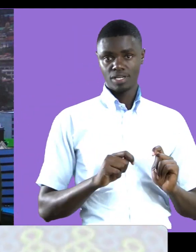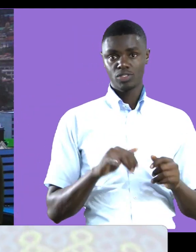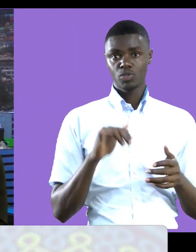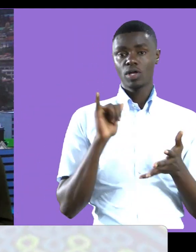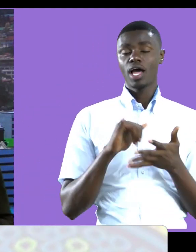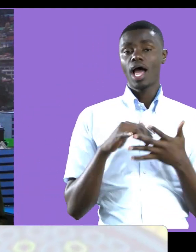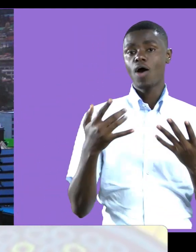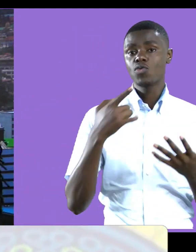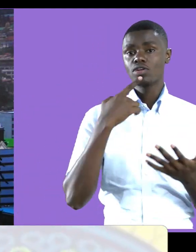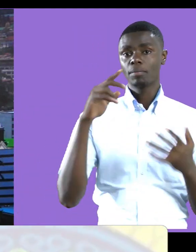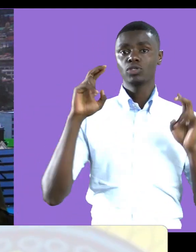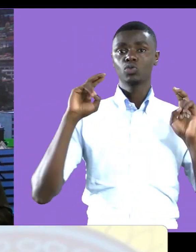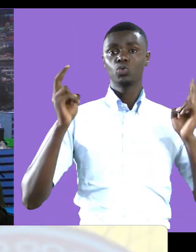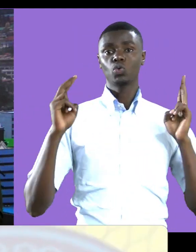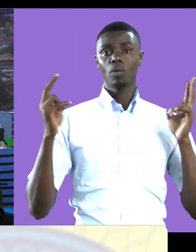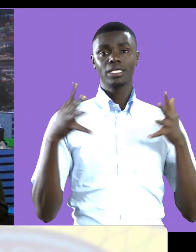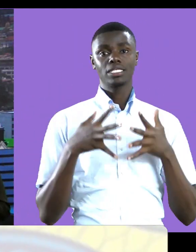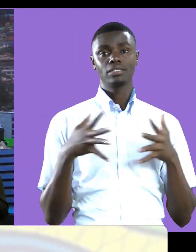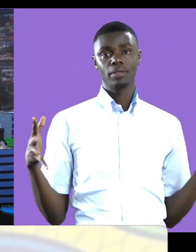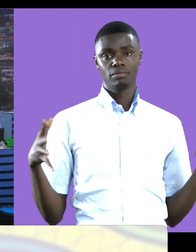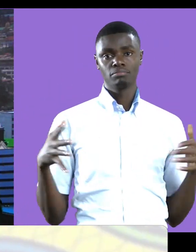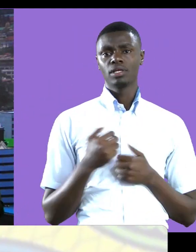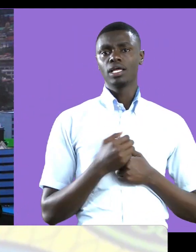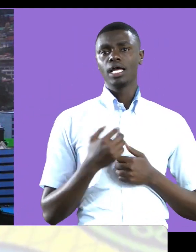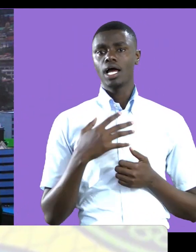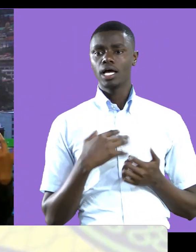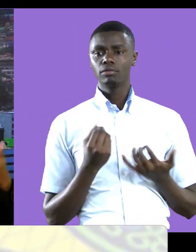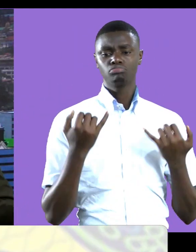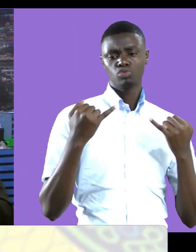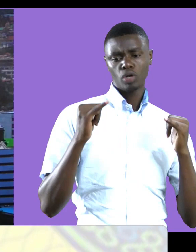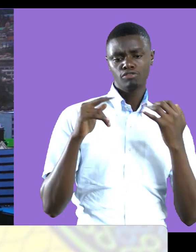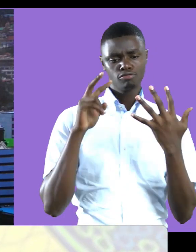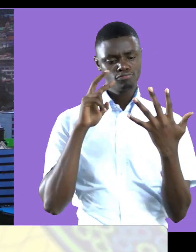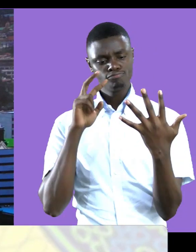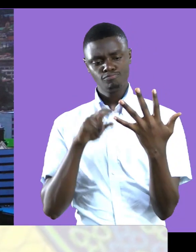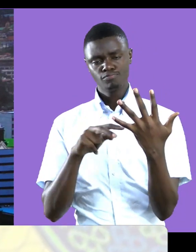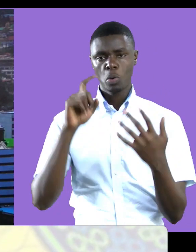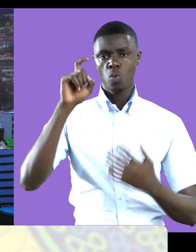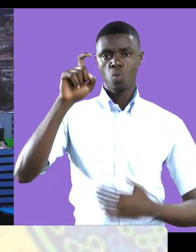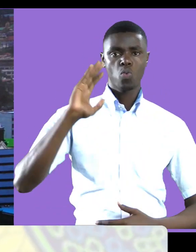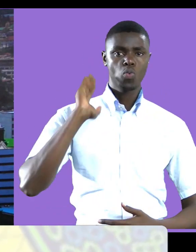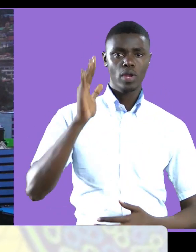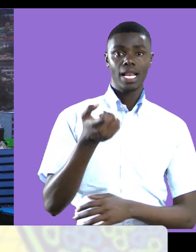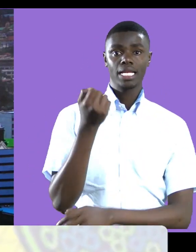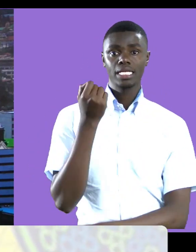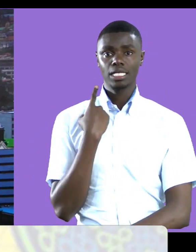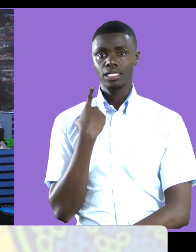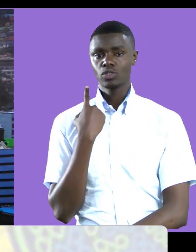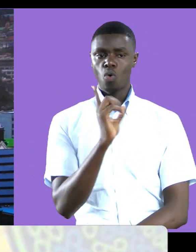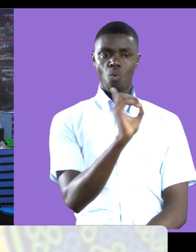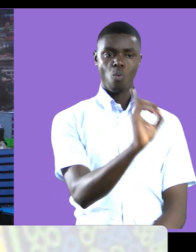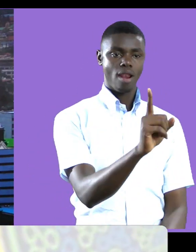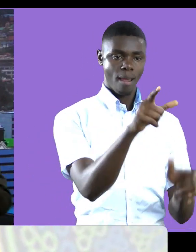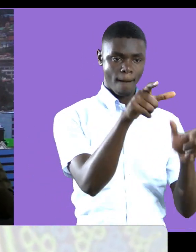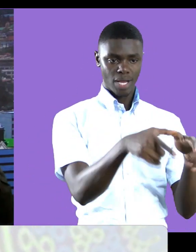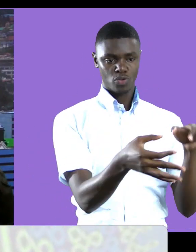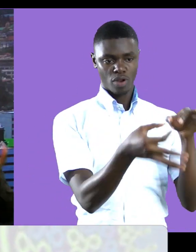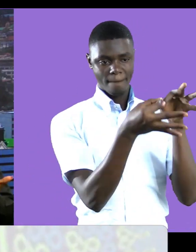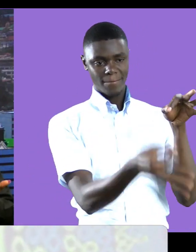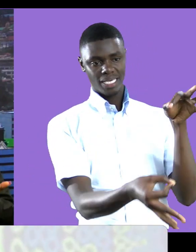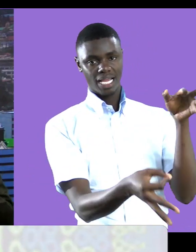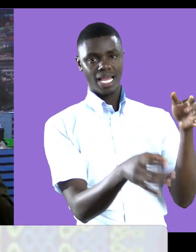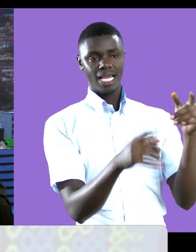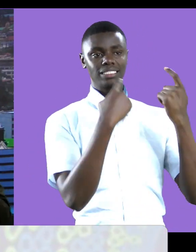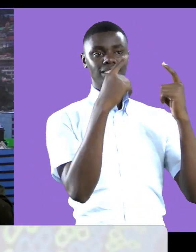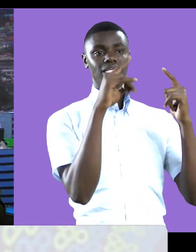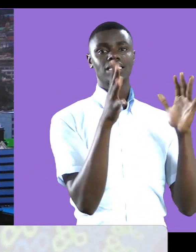truly say hii topic it's very wide. True. And definitely trying to get into it, we'll have to understand how does each person measure their own success. Right. Then that